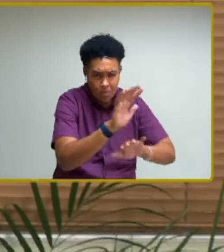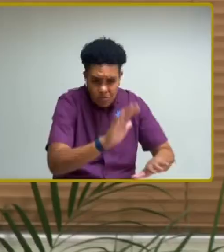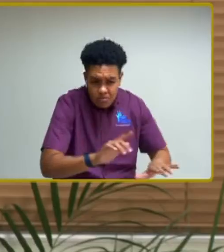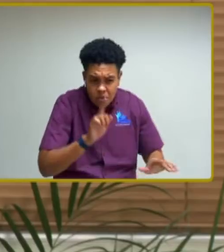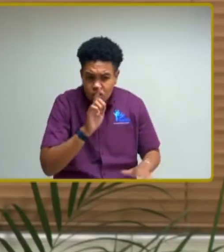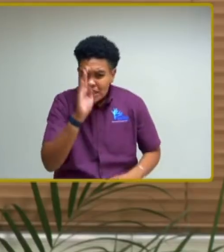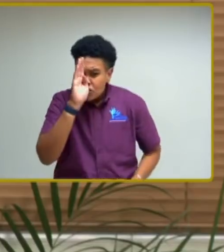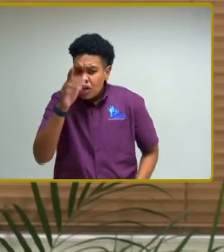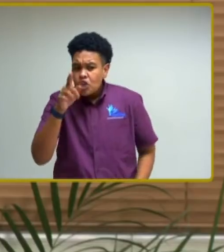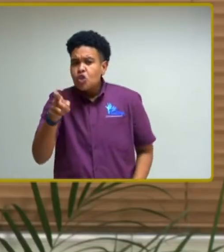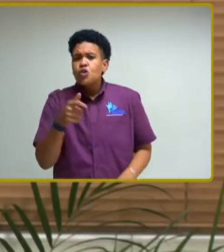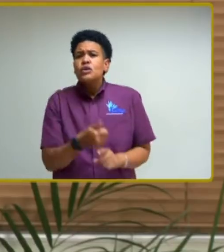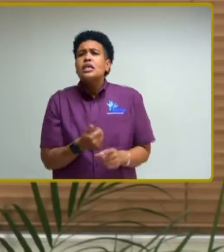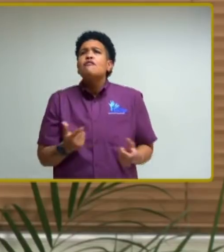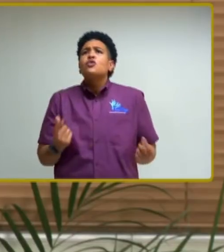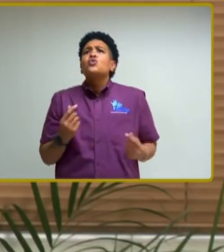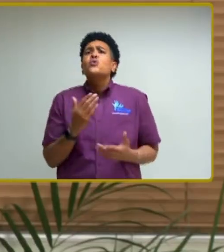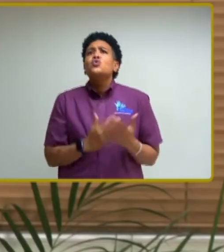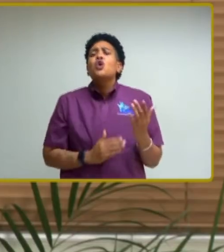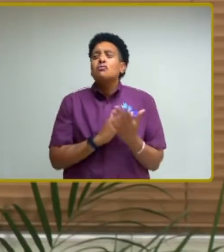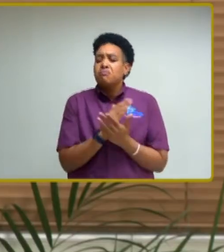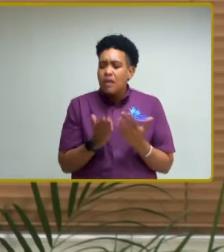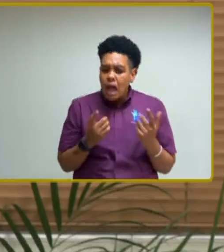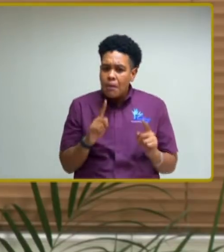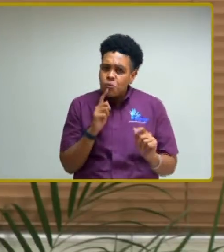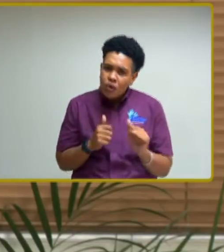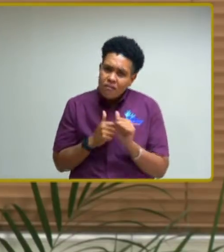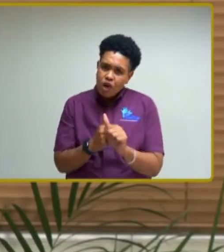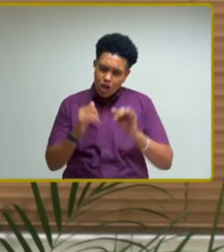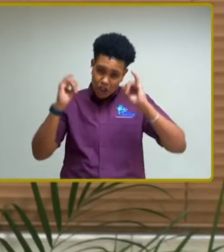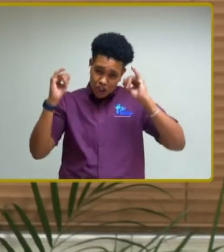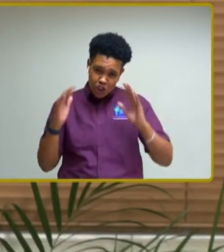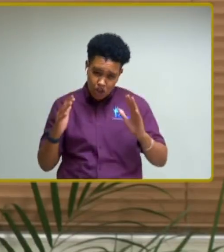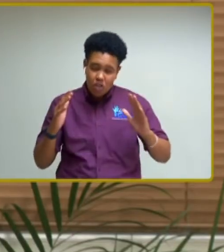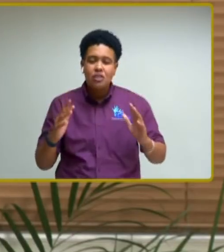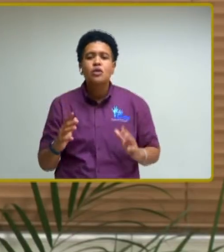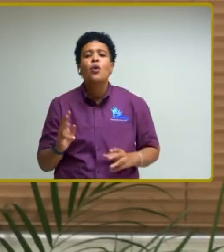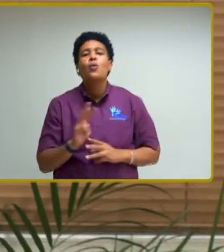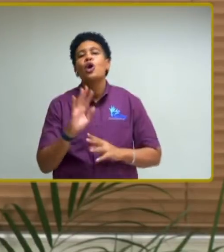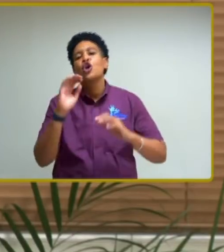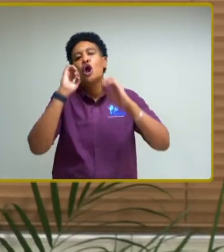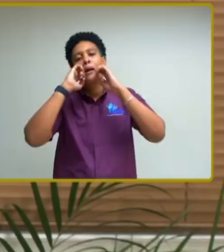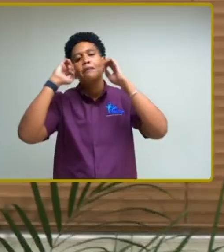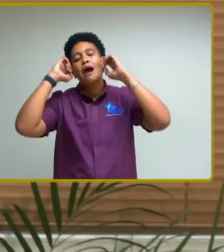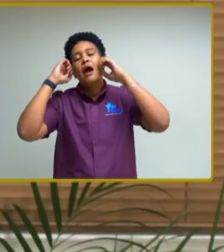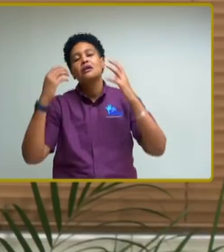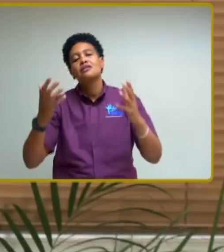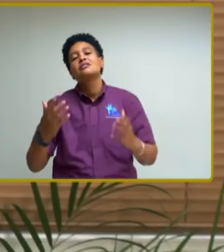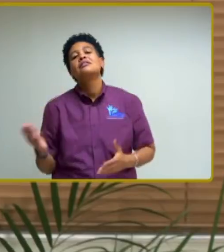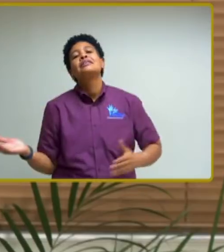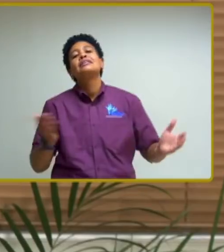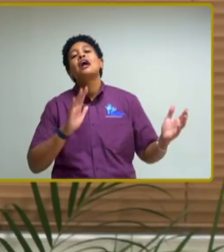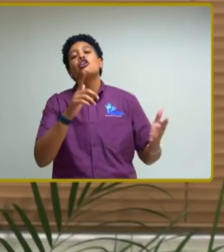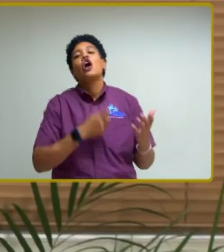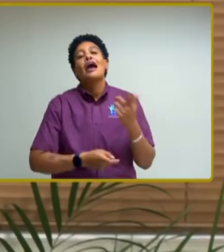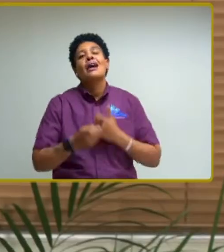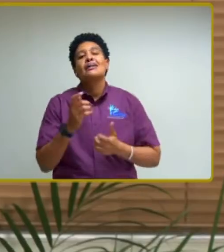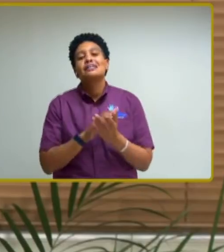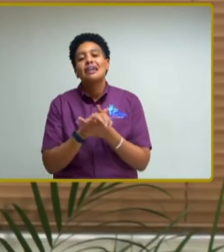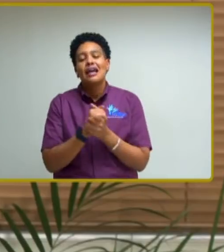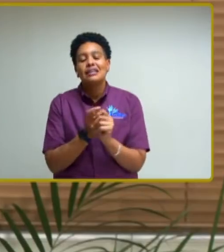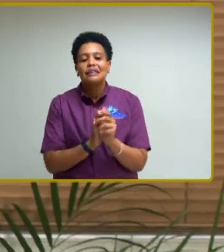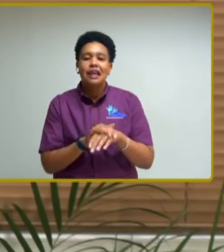directing you to do certain things. So follow the instructions, wear your mask, carry your hand